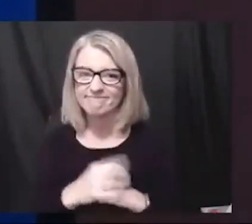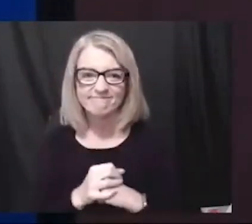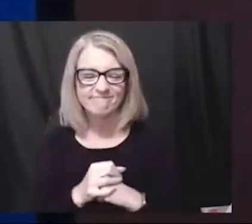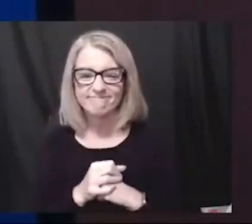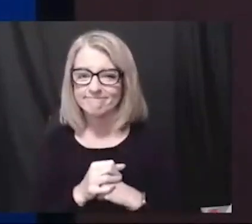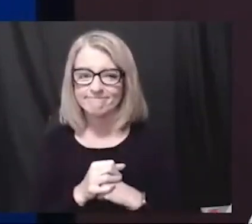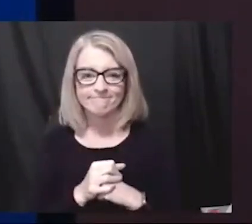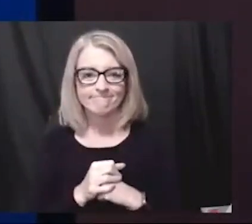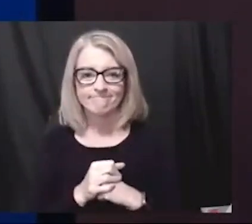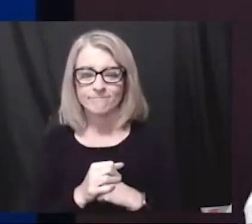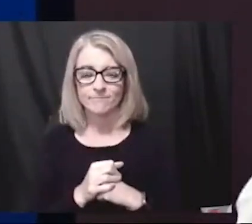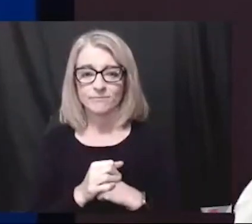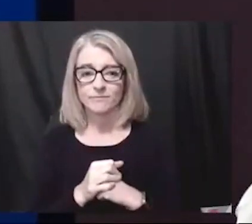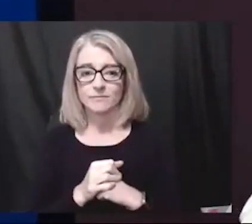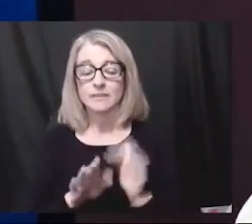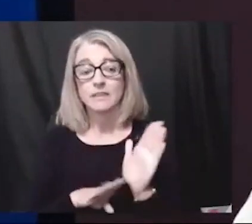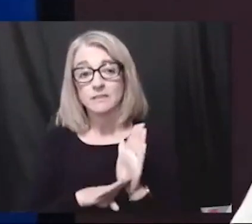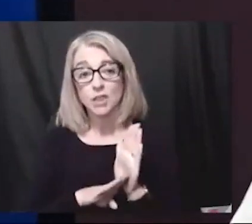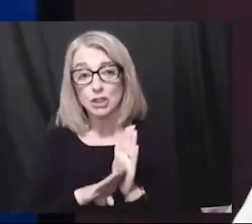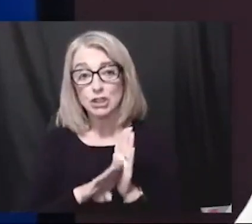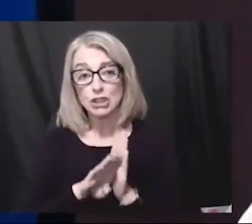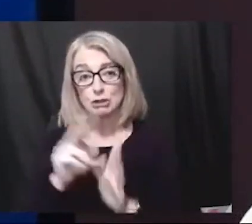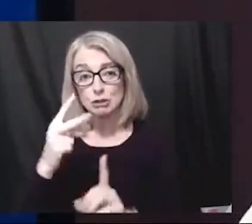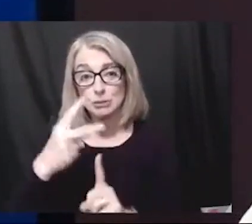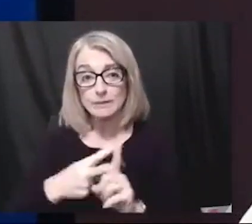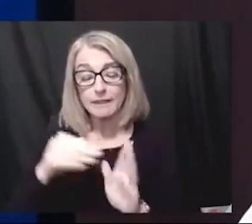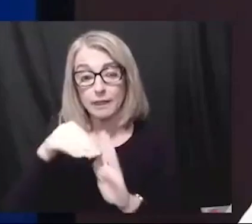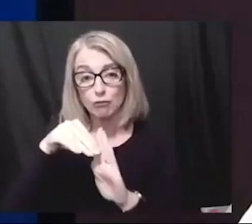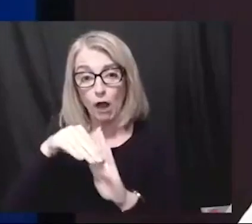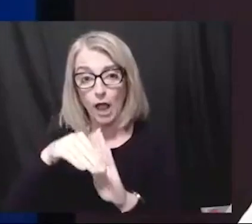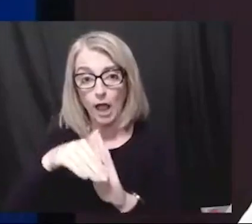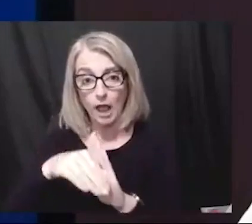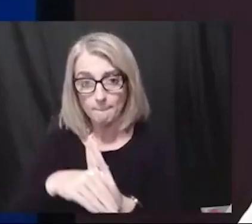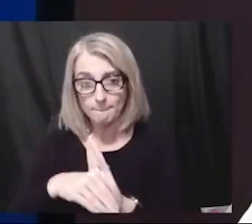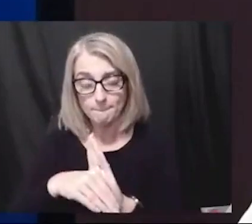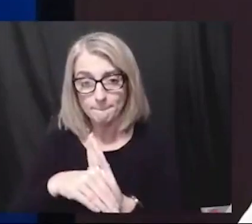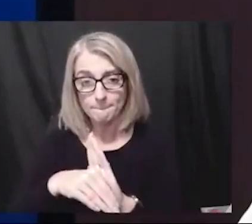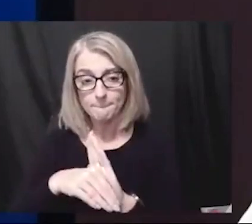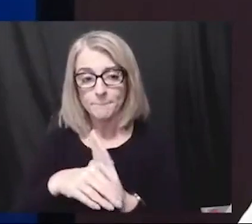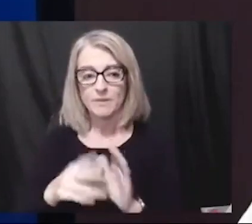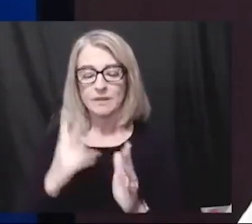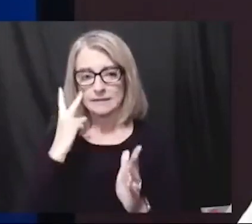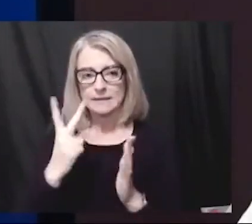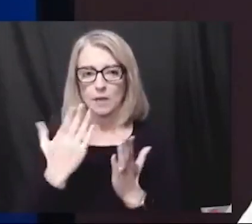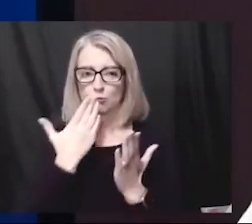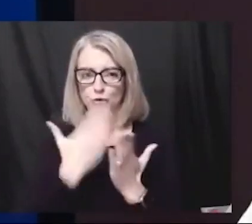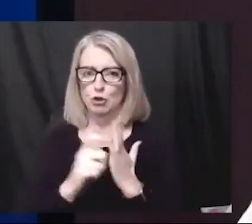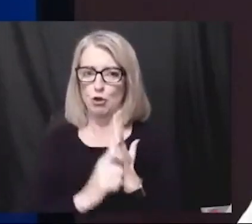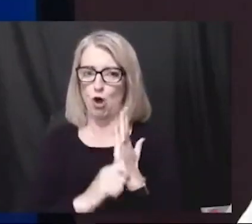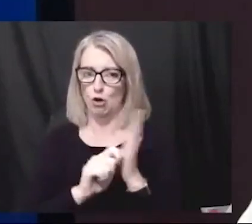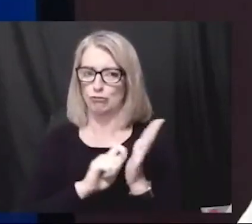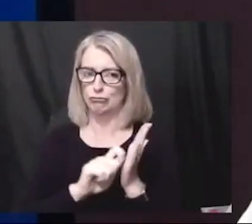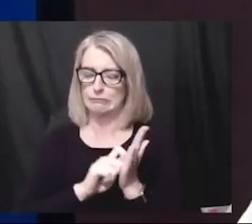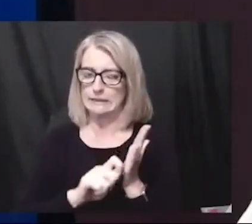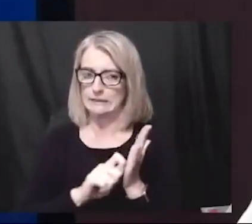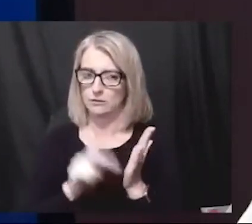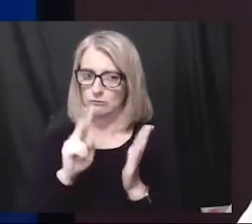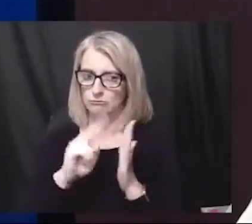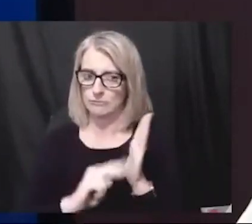the opening of schools. Even things like the Chiefs game. I was at the Chiefs game last week. Wore my mask in, wore my mask out.